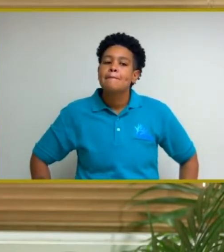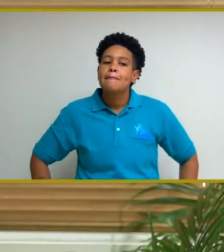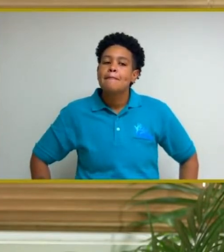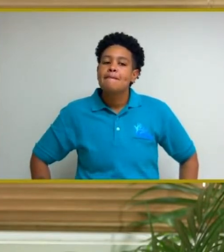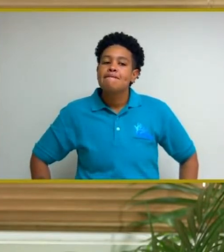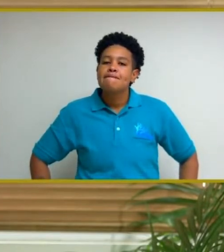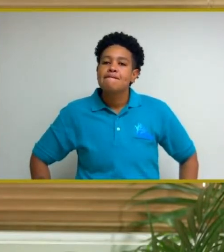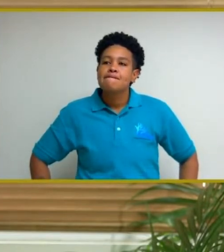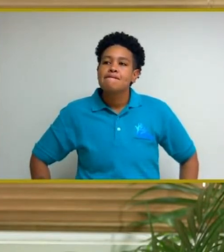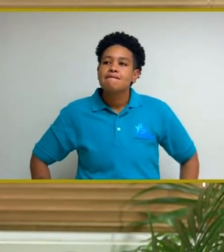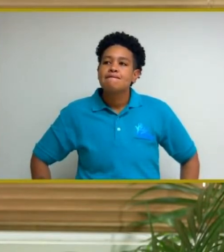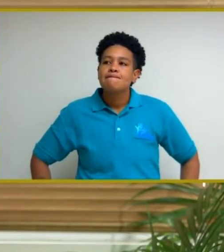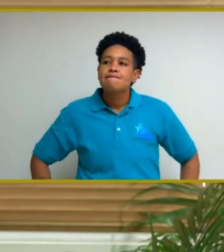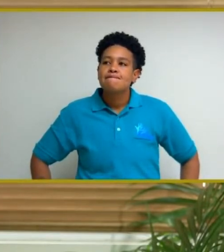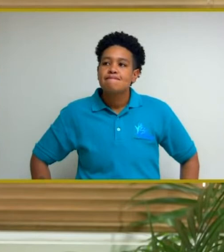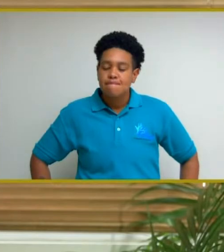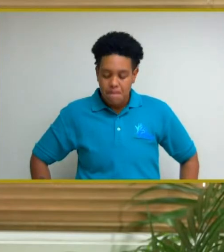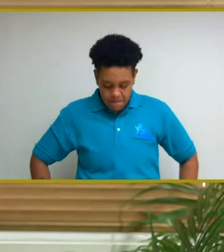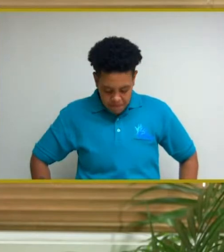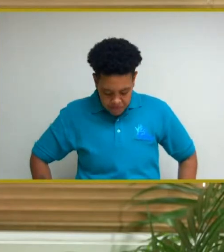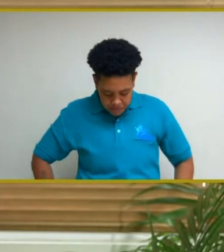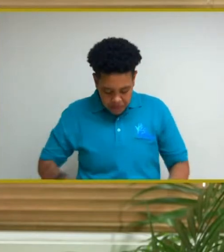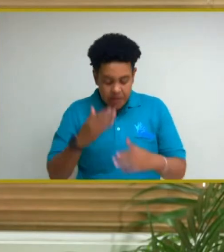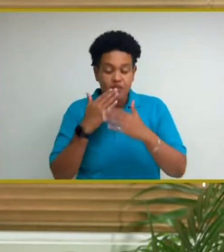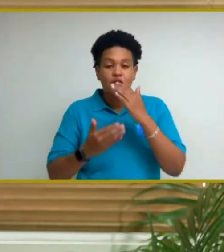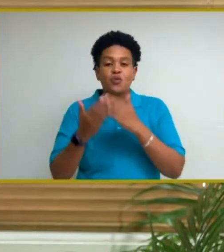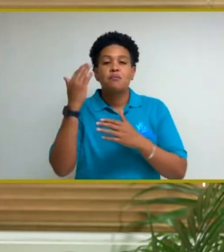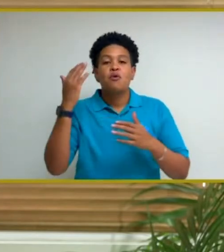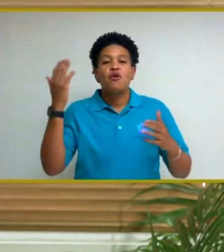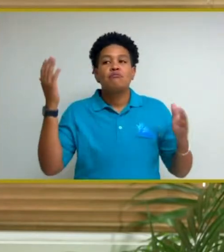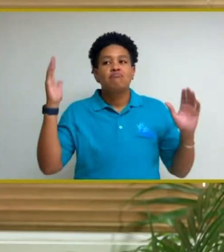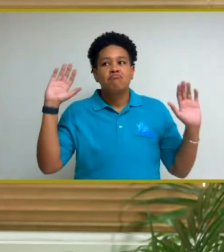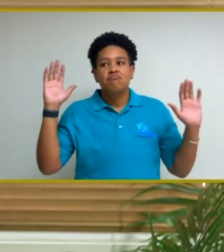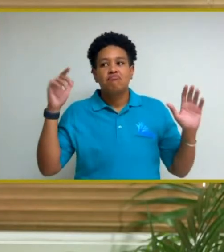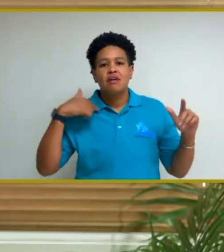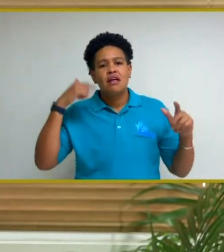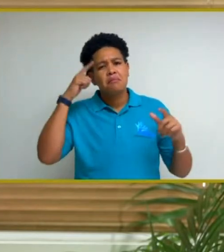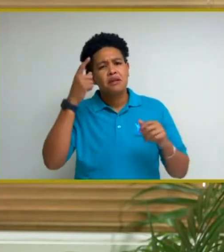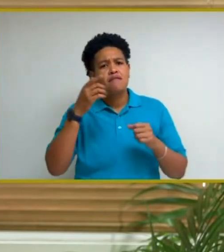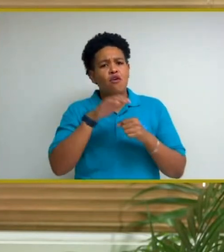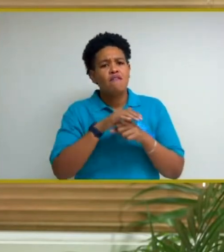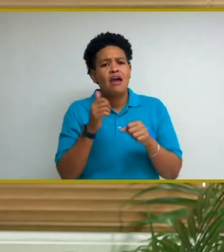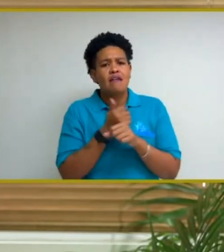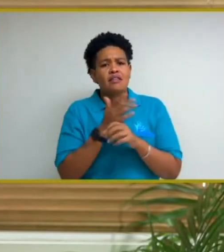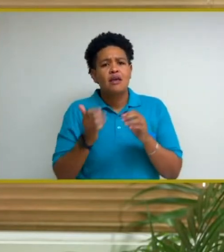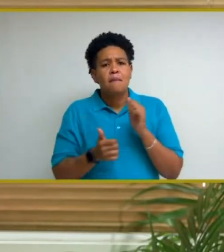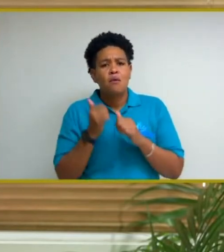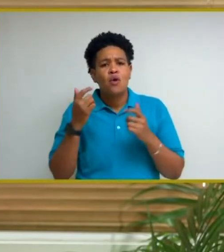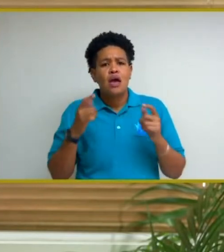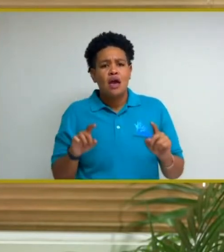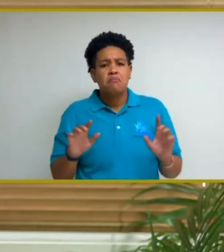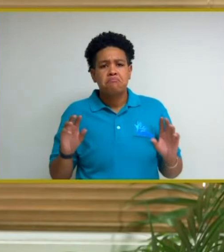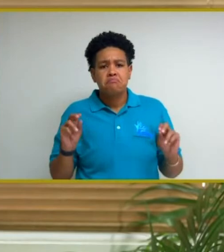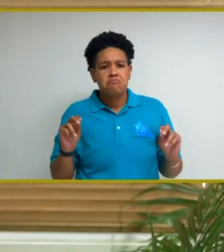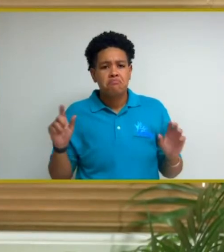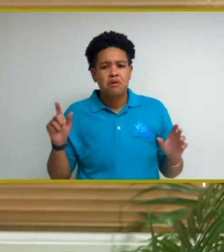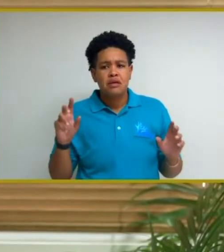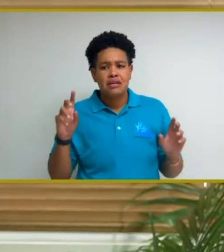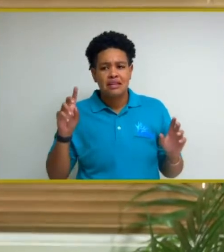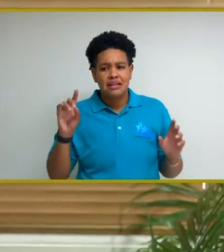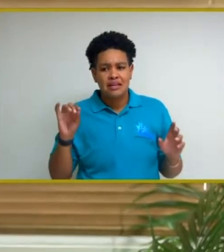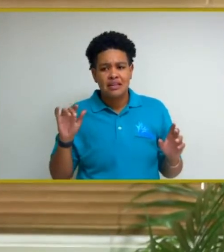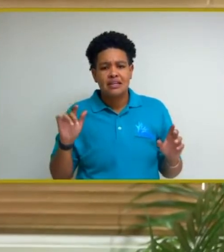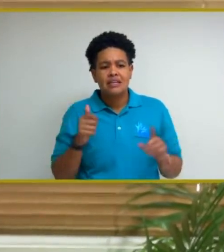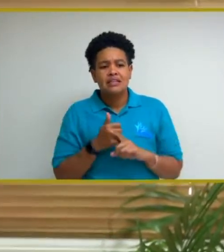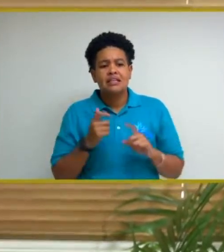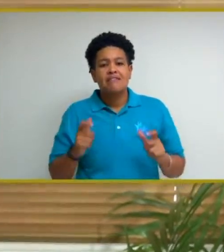No, Minister. Thank you very much. Good morning, everyone. I believe you have covered most of it, and you did, Minister,